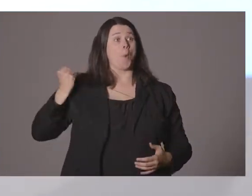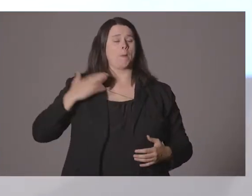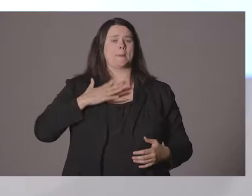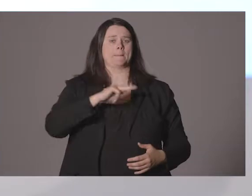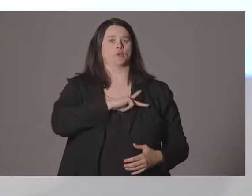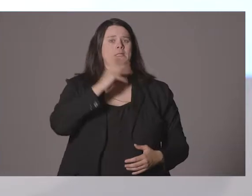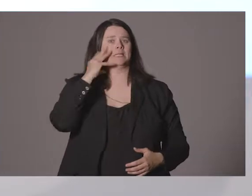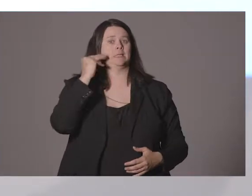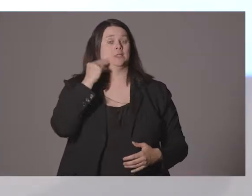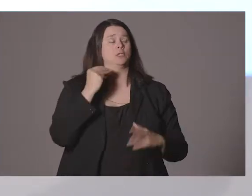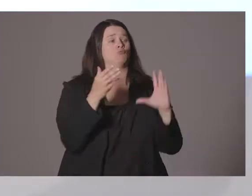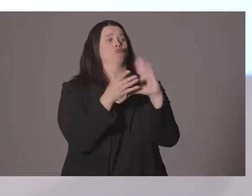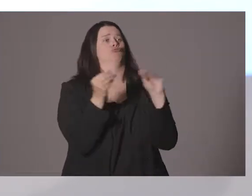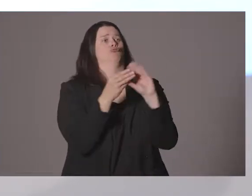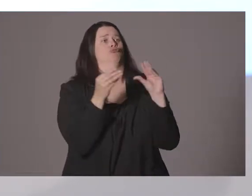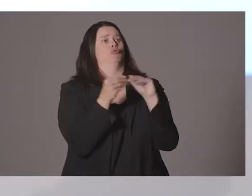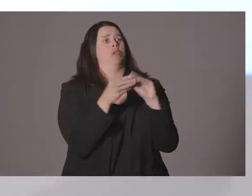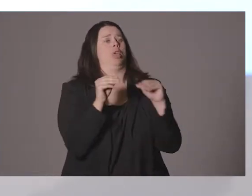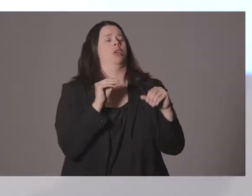because that may not